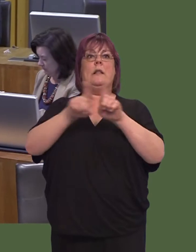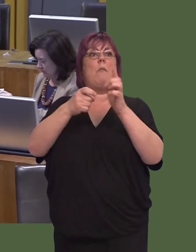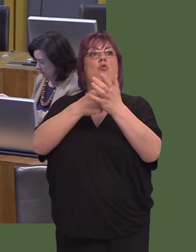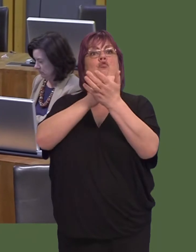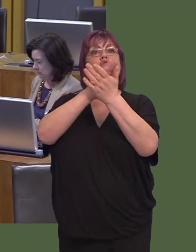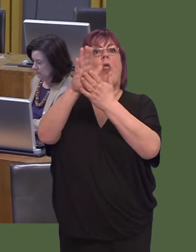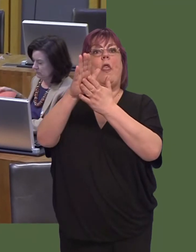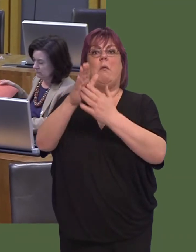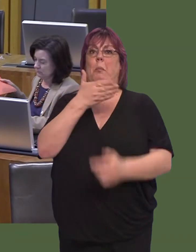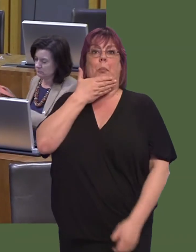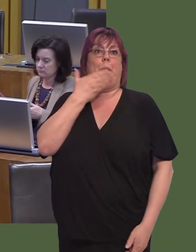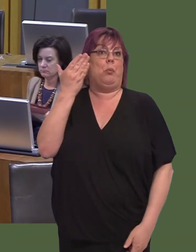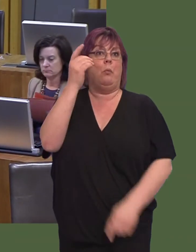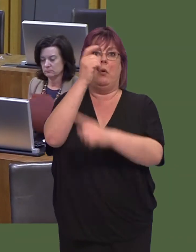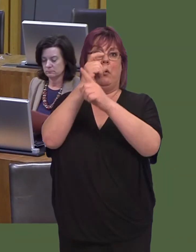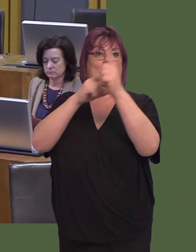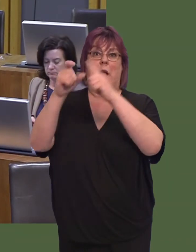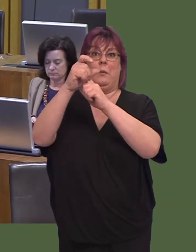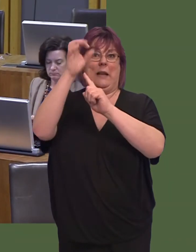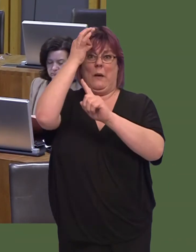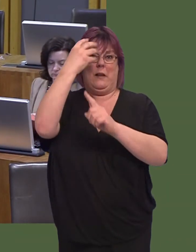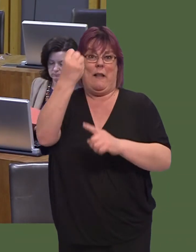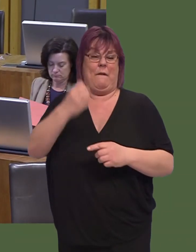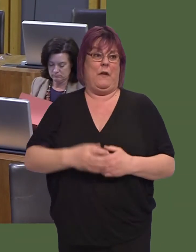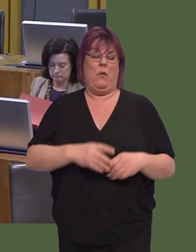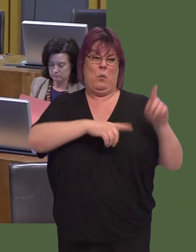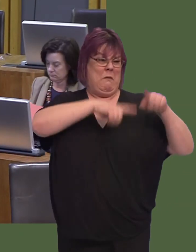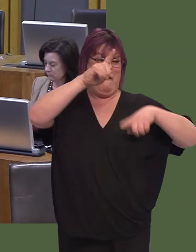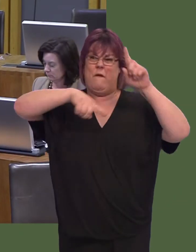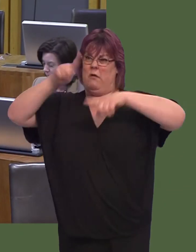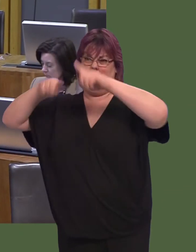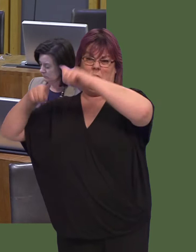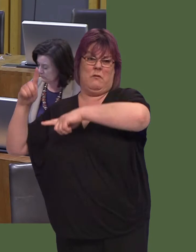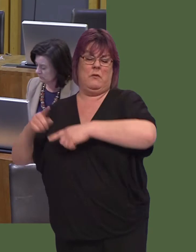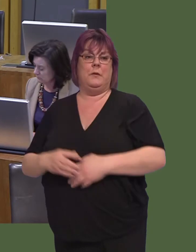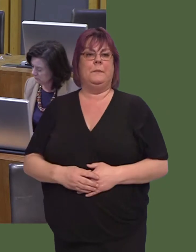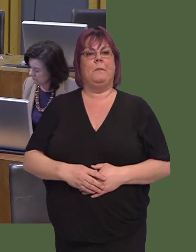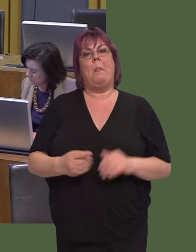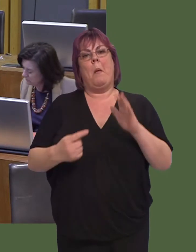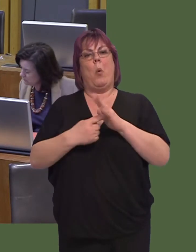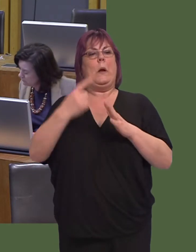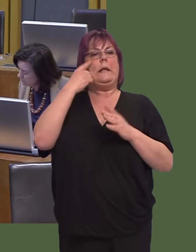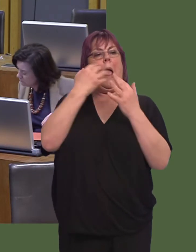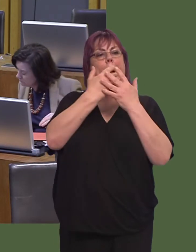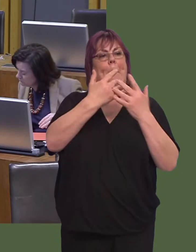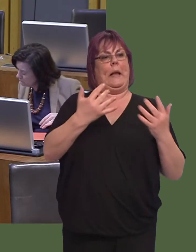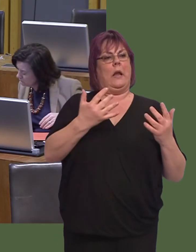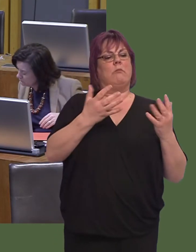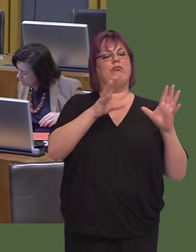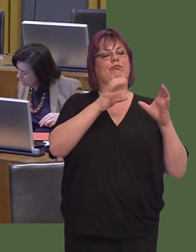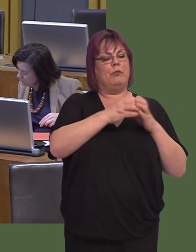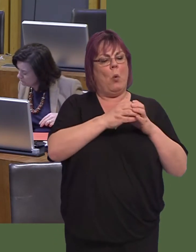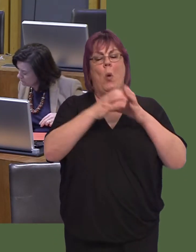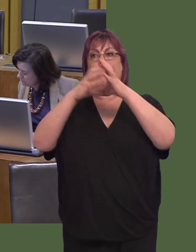of Wales, the Rhondda, for example, where there are no community councils at all. So, as part of the review, I think it's hugely important to look at numbers, to look